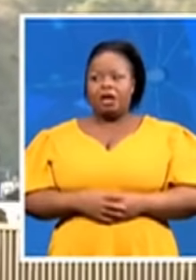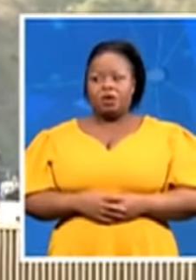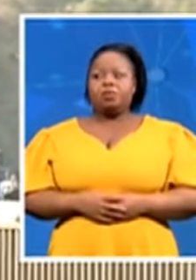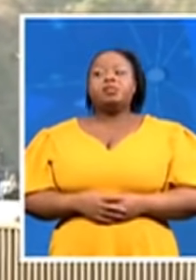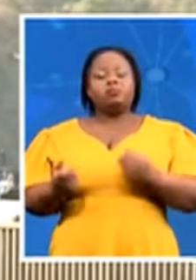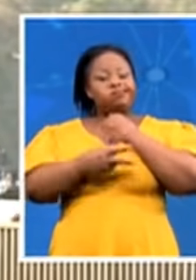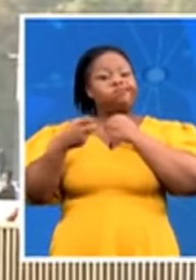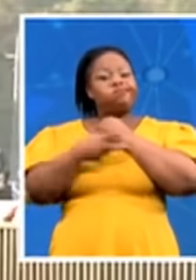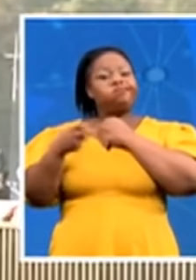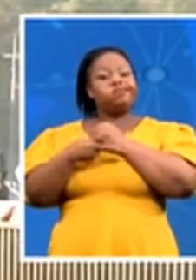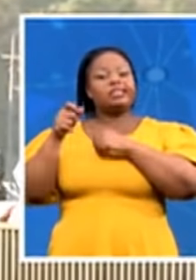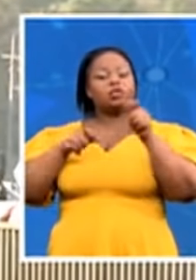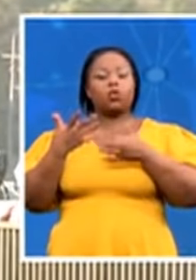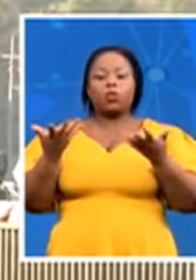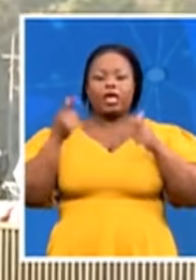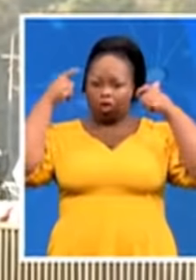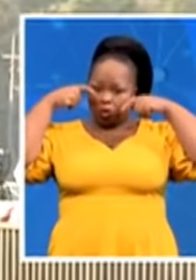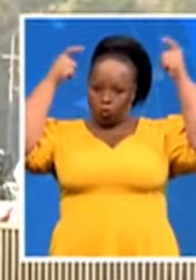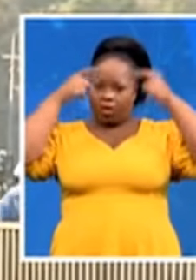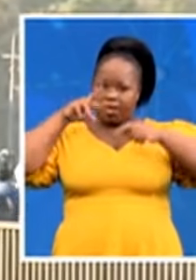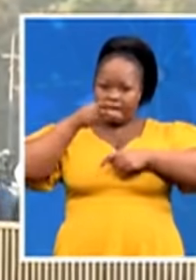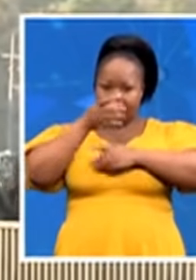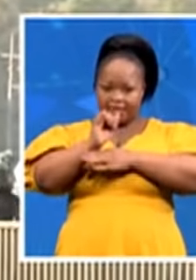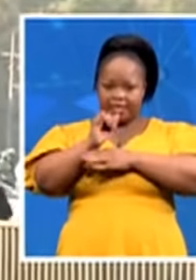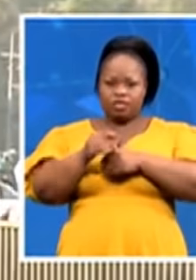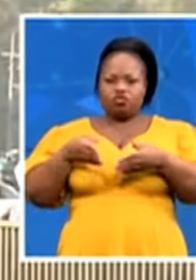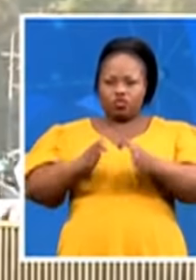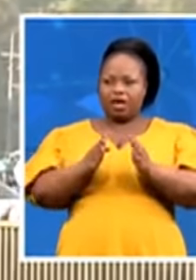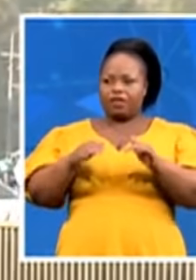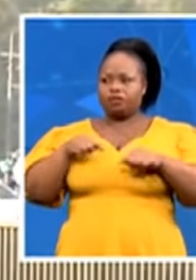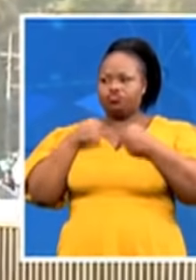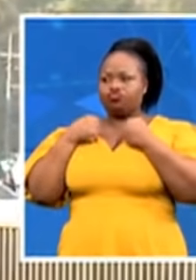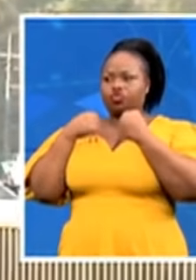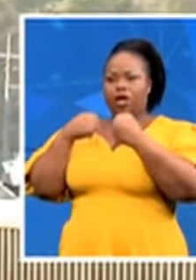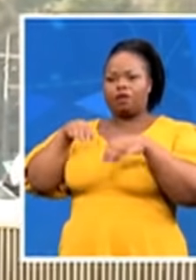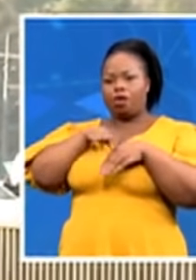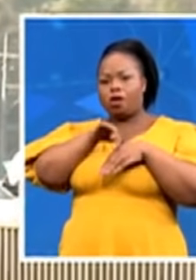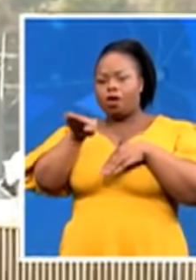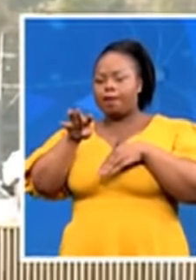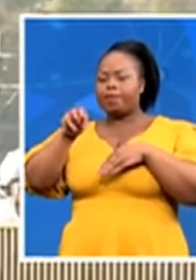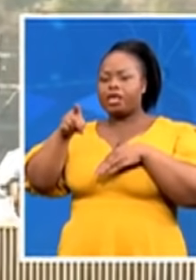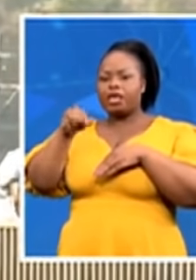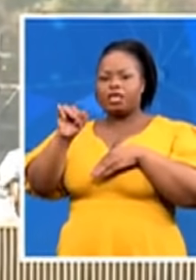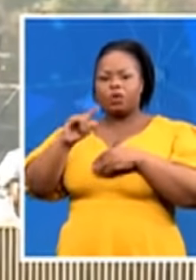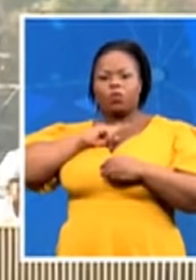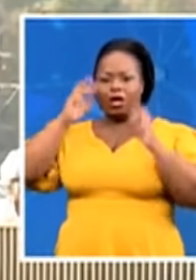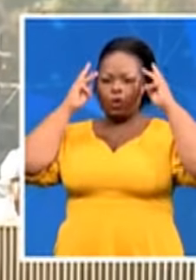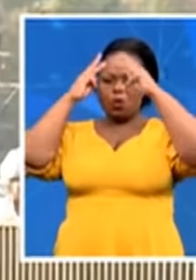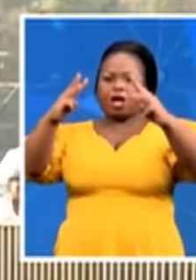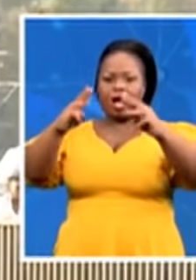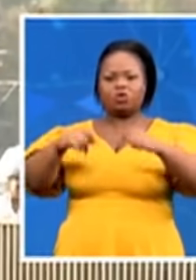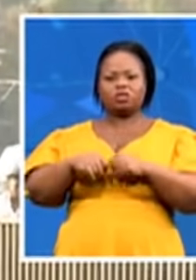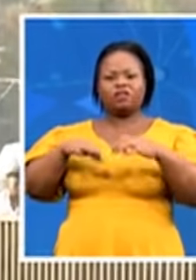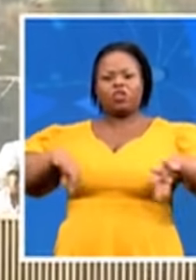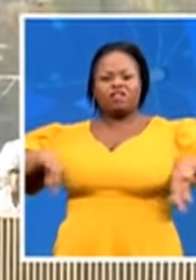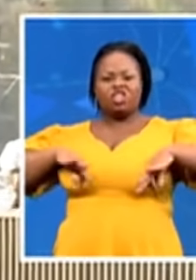Drive making their way to Umgeni Road, where several warehouses are stationed there. We've been seeing these visuals unfolding for better